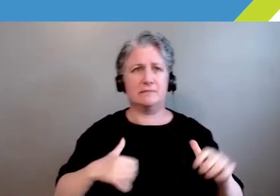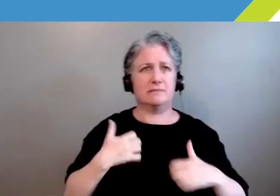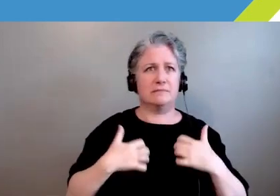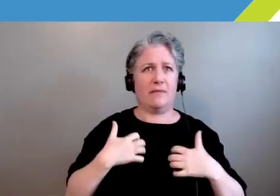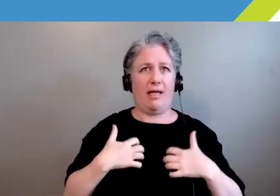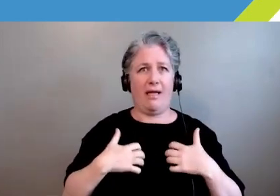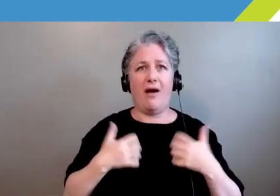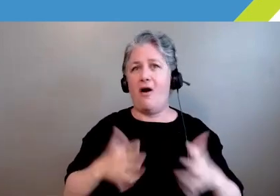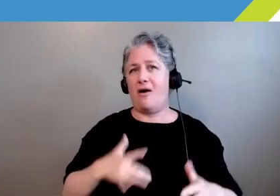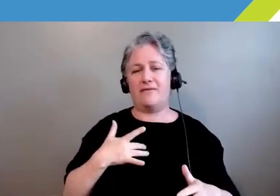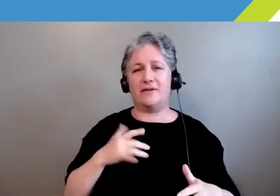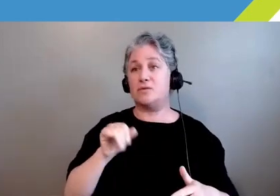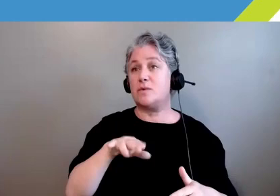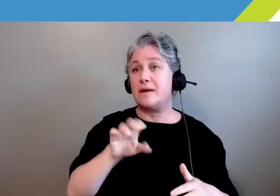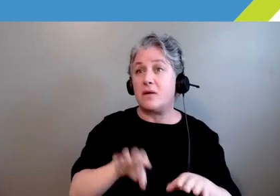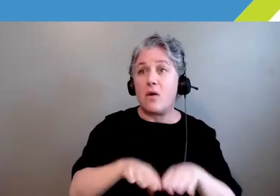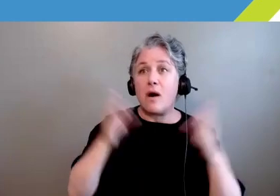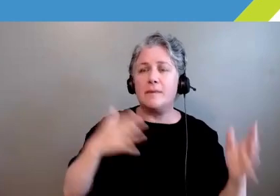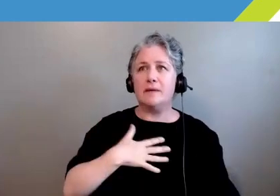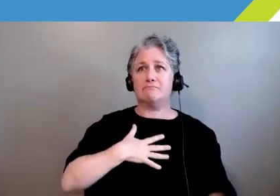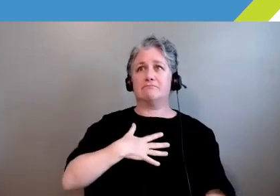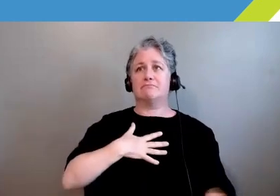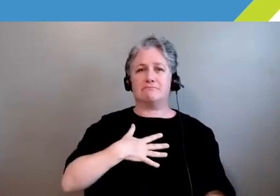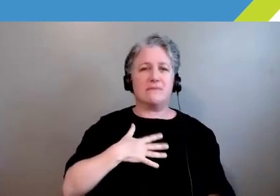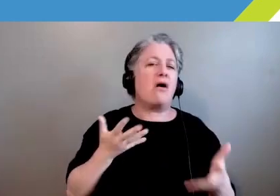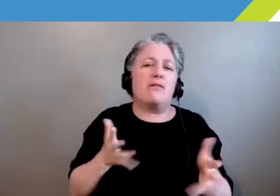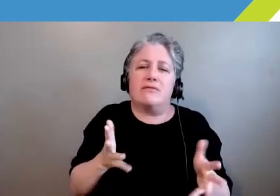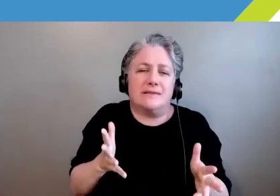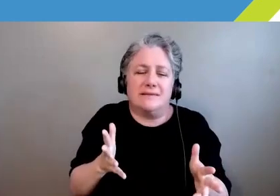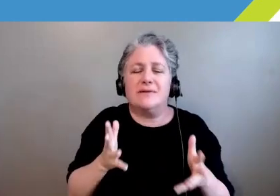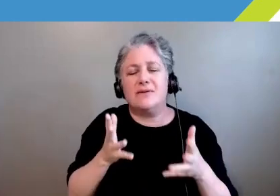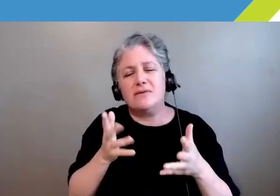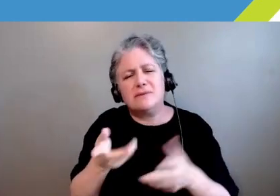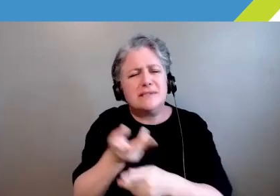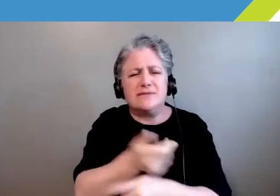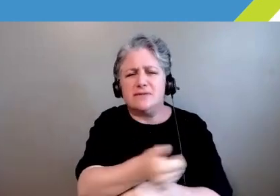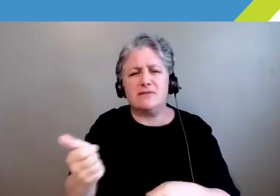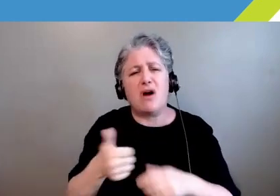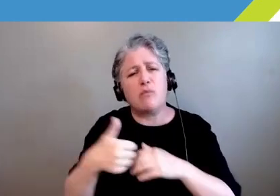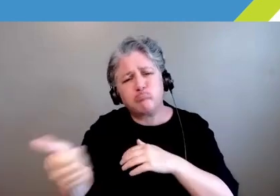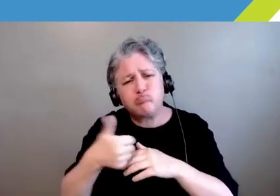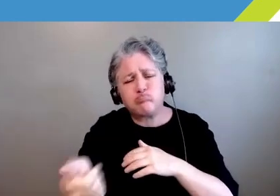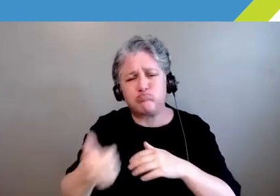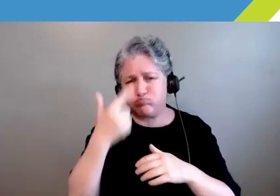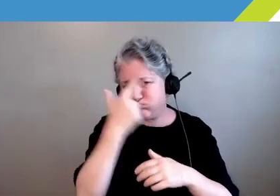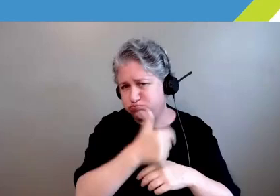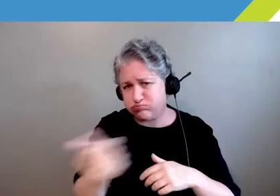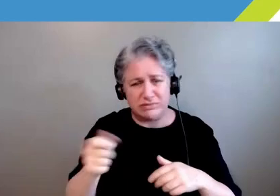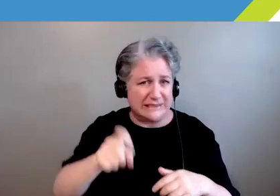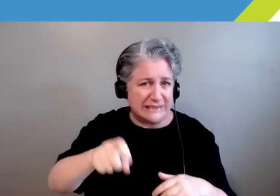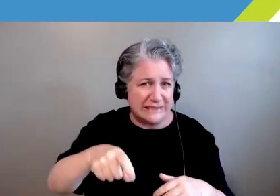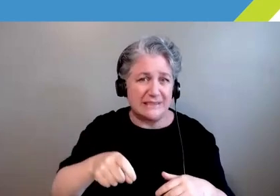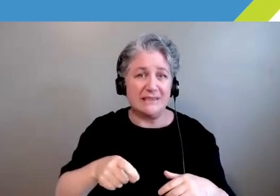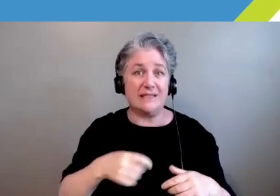Joanne's opening. And you are all welcome to take care of yourselves. Please come and go as needed. And the friendly group of